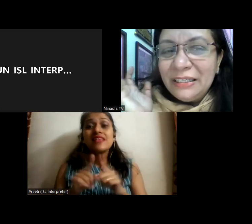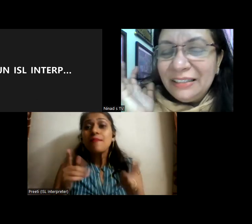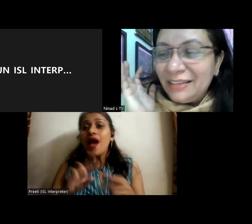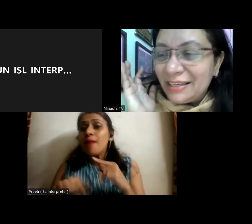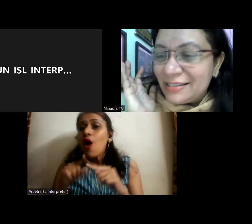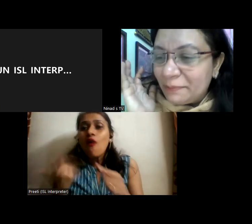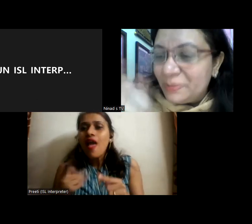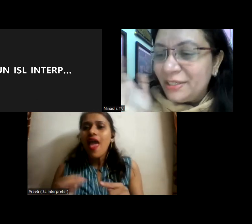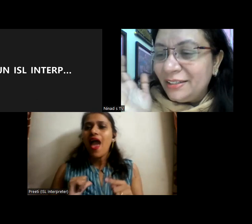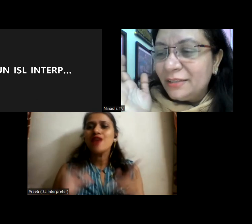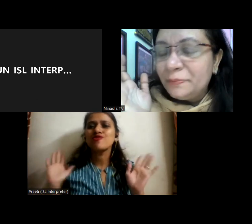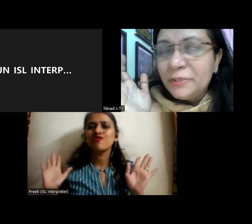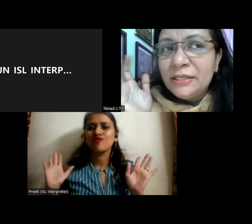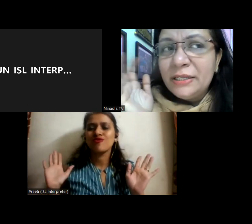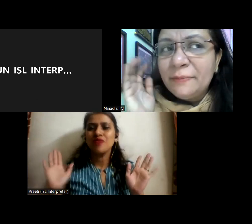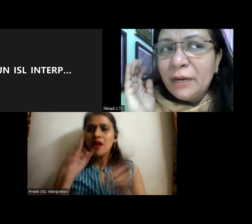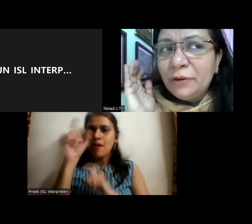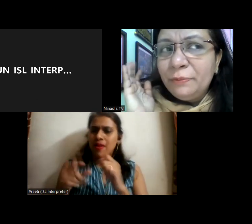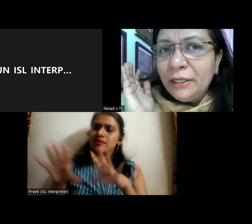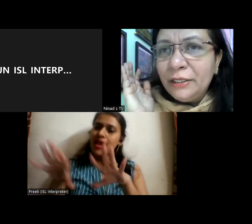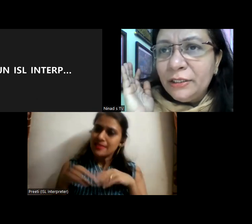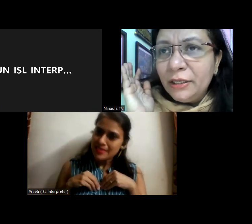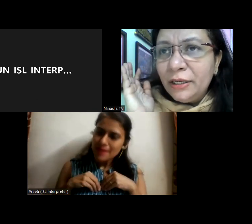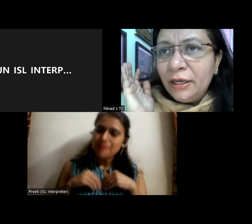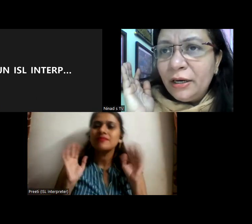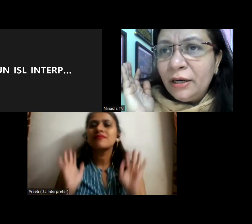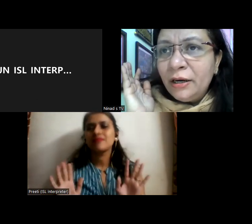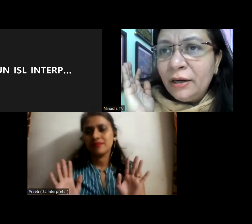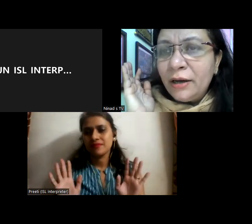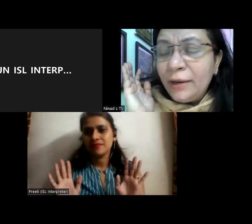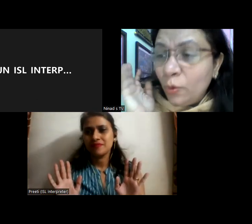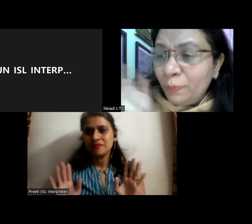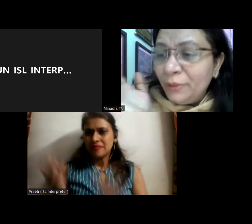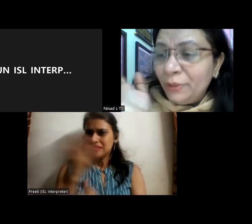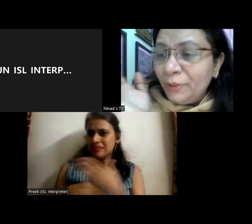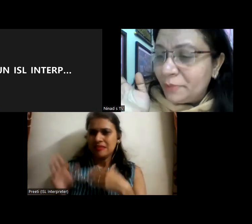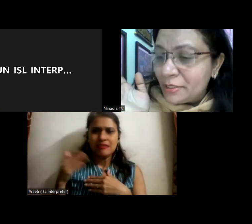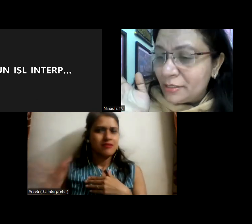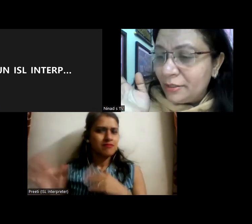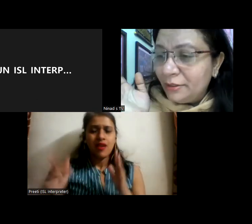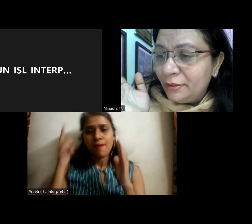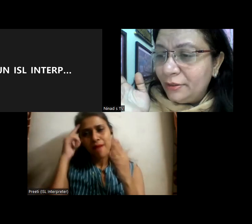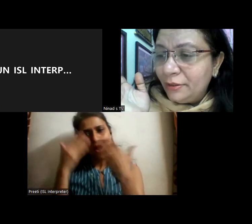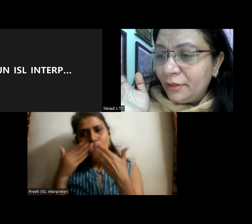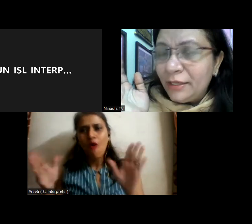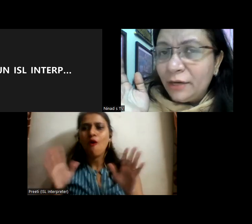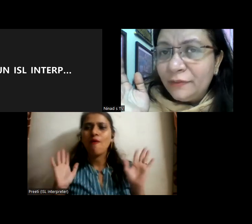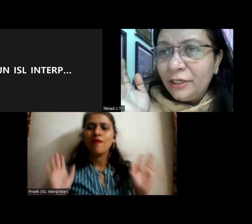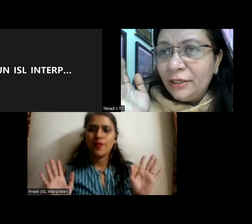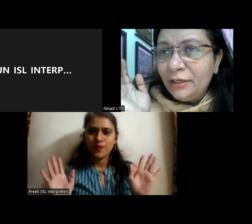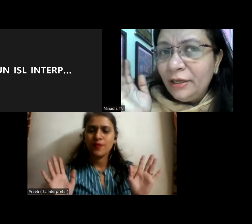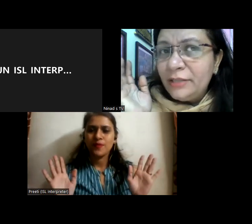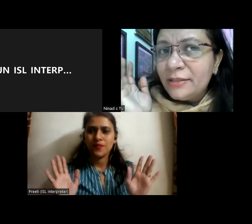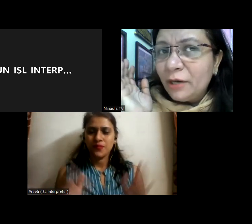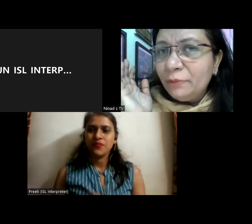about being accepting the other person. It's about being an open-minded person at the end of the